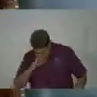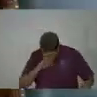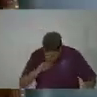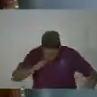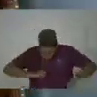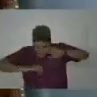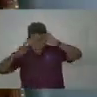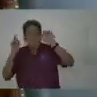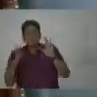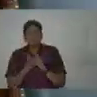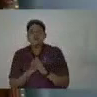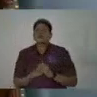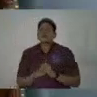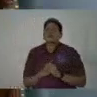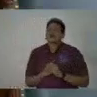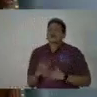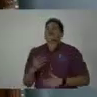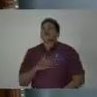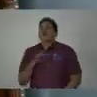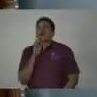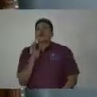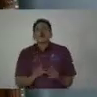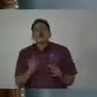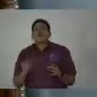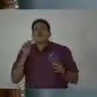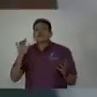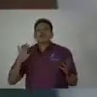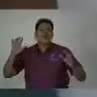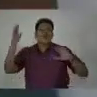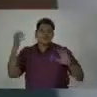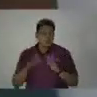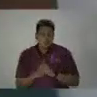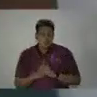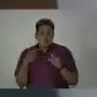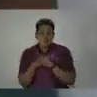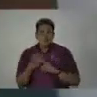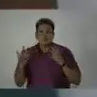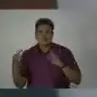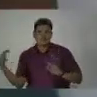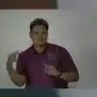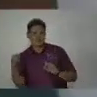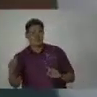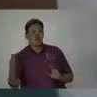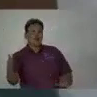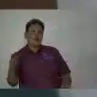Madam Speaker, my comments are not controversial. They may be viewed at that by